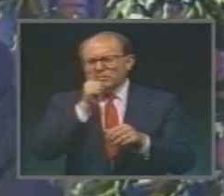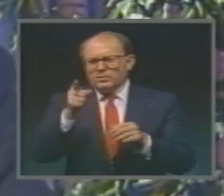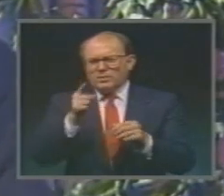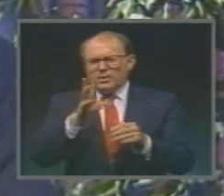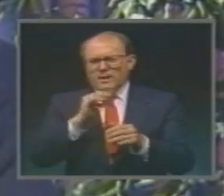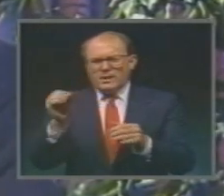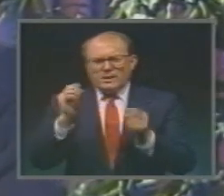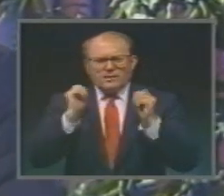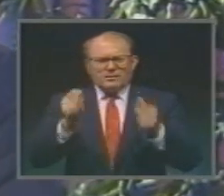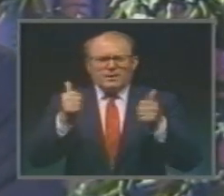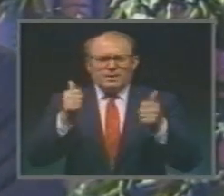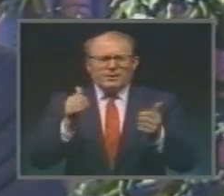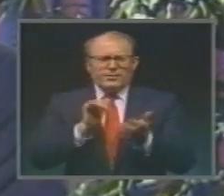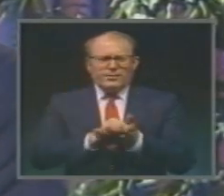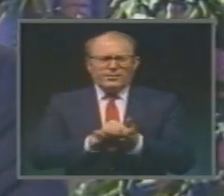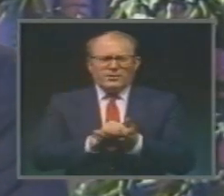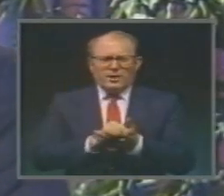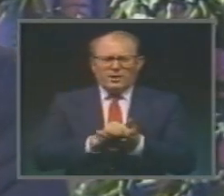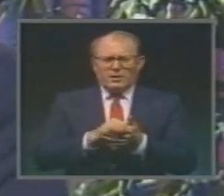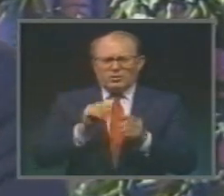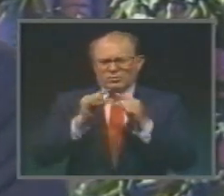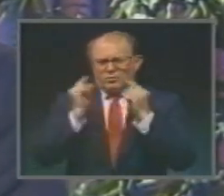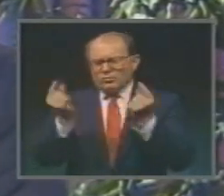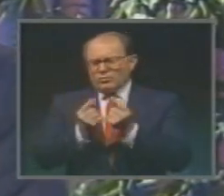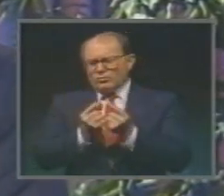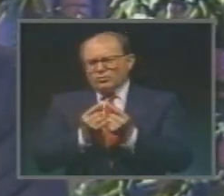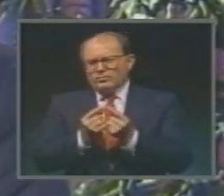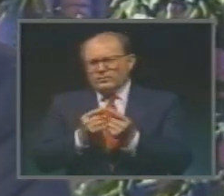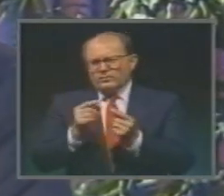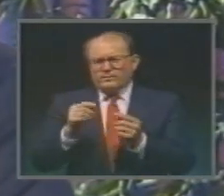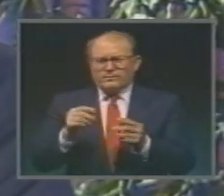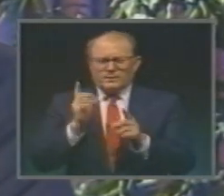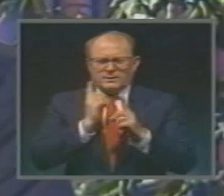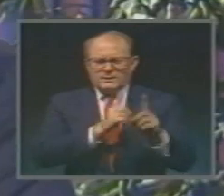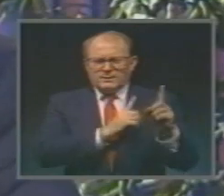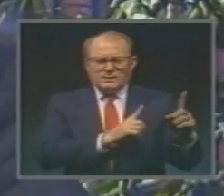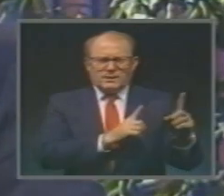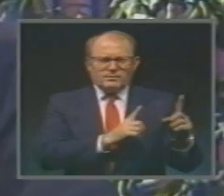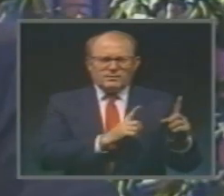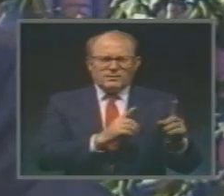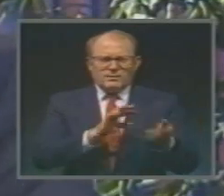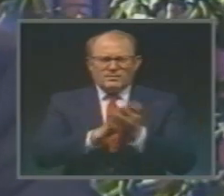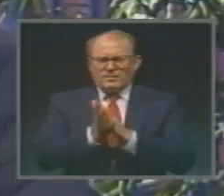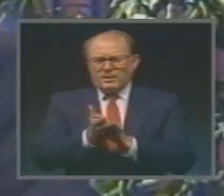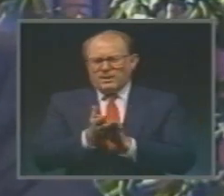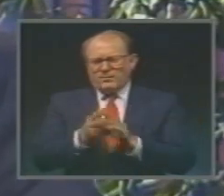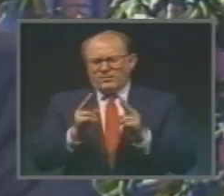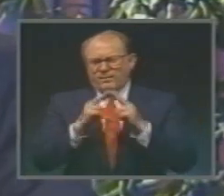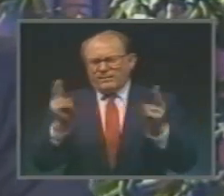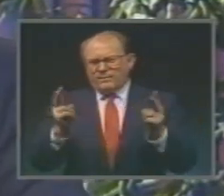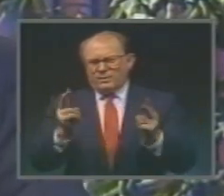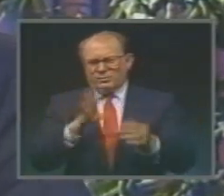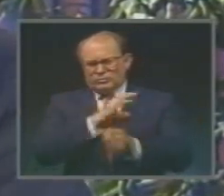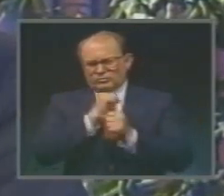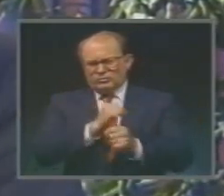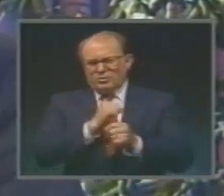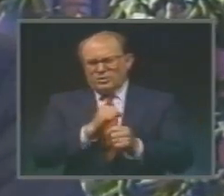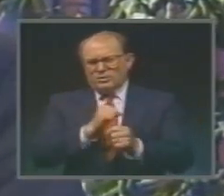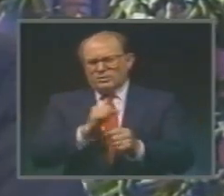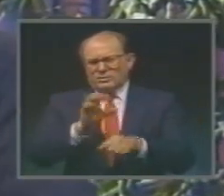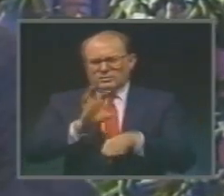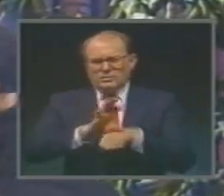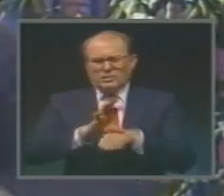And immediately that little band of discouraged and disillusioned disciples became a vigorous and dynamic